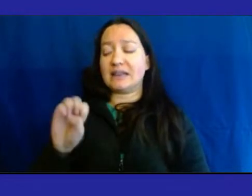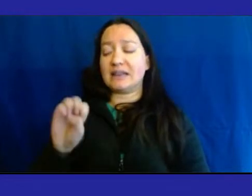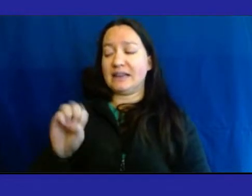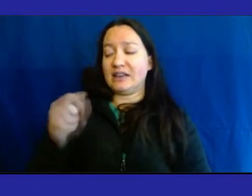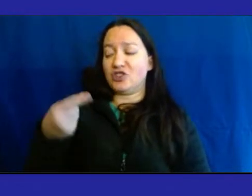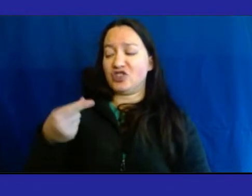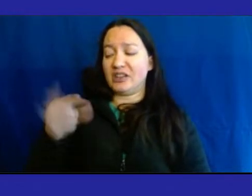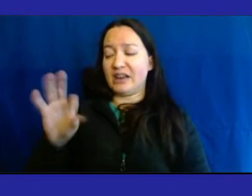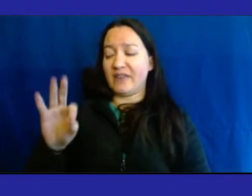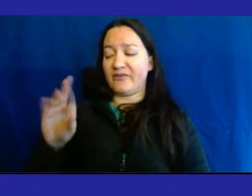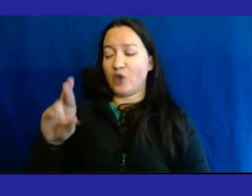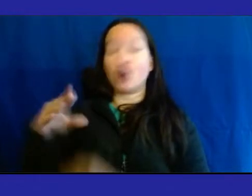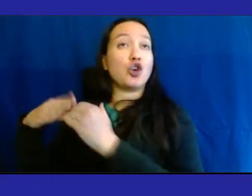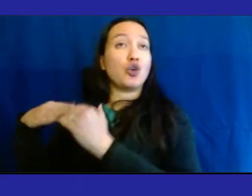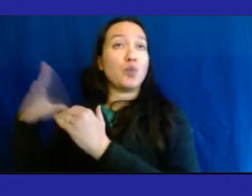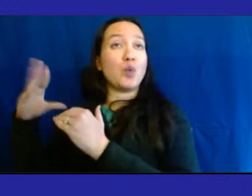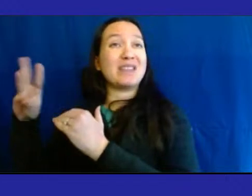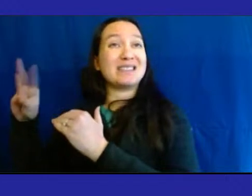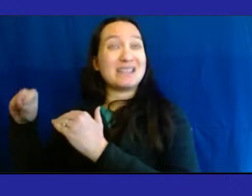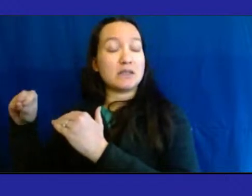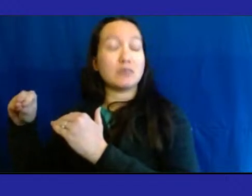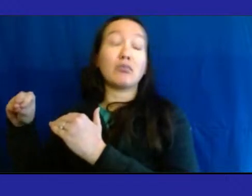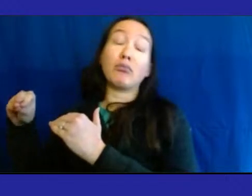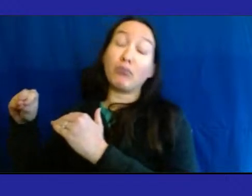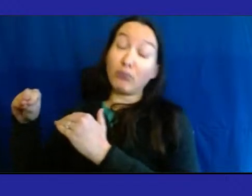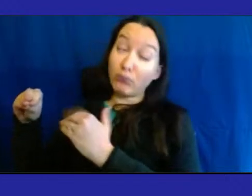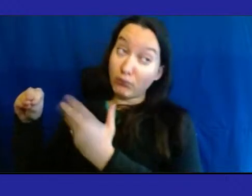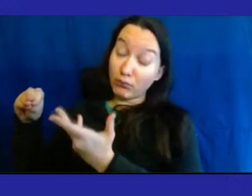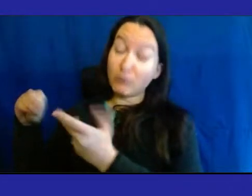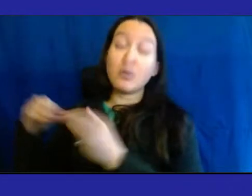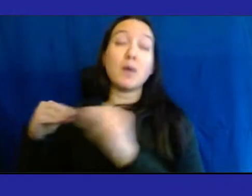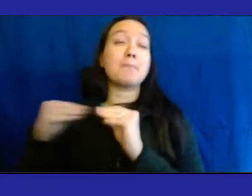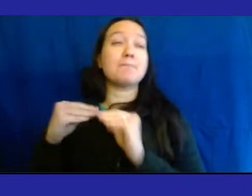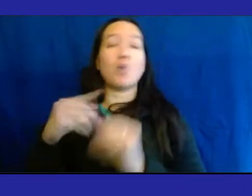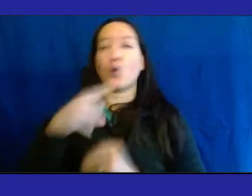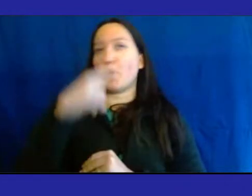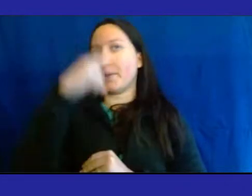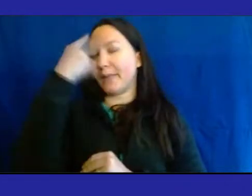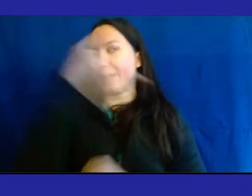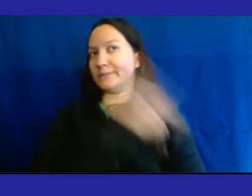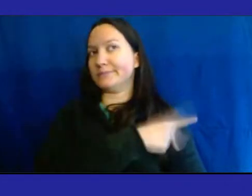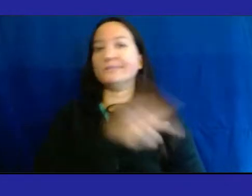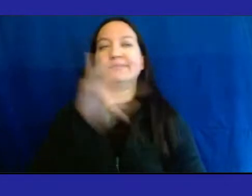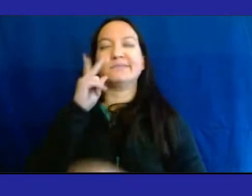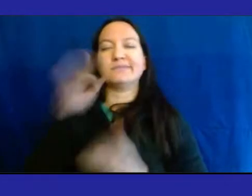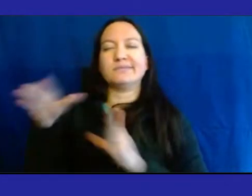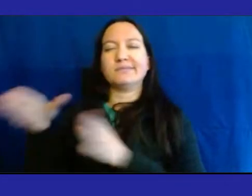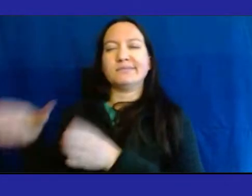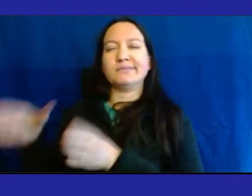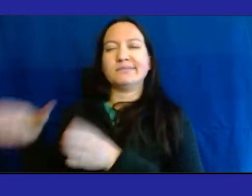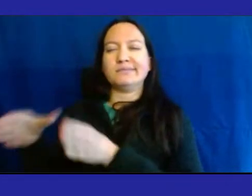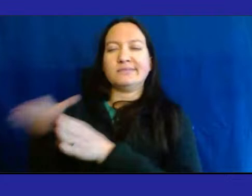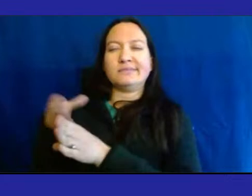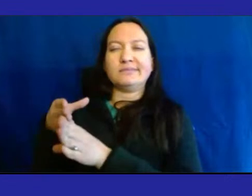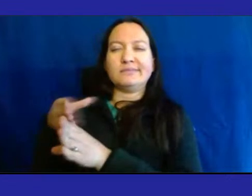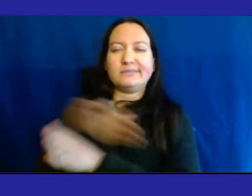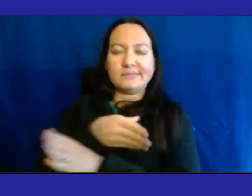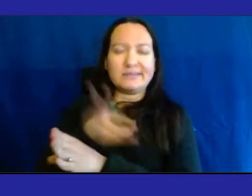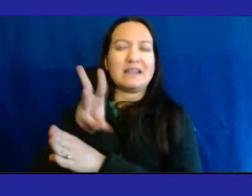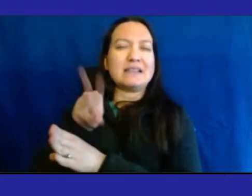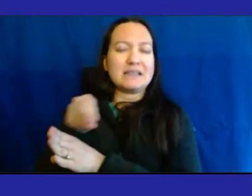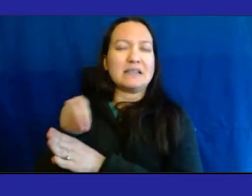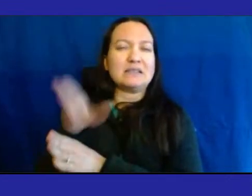60, and more of the Black patients were seen in the subgroups of EGFR less than 60, or in